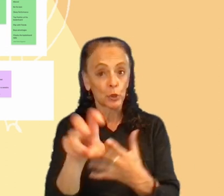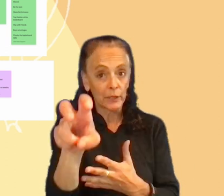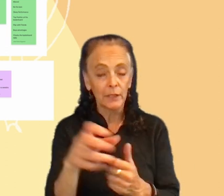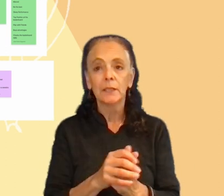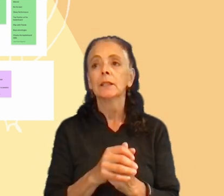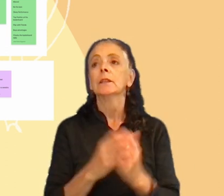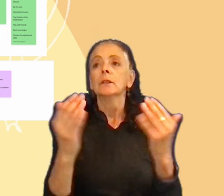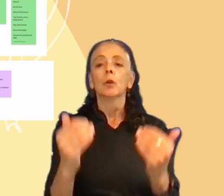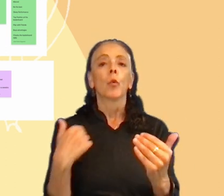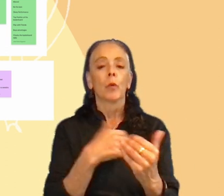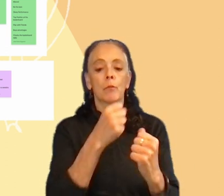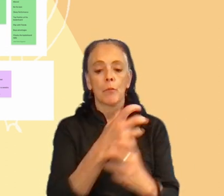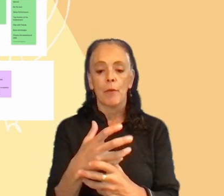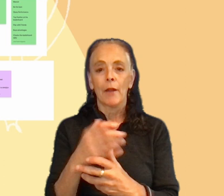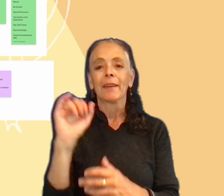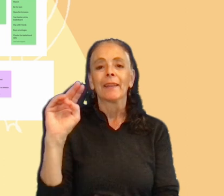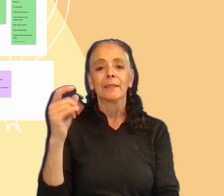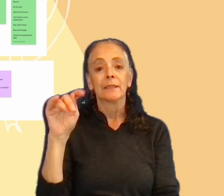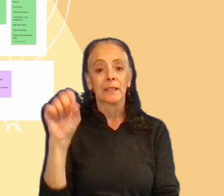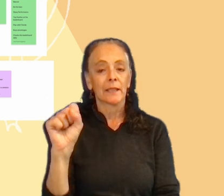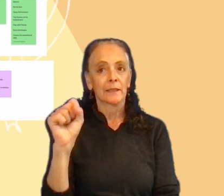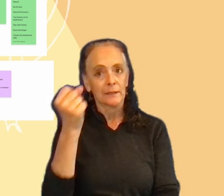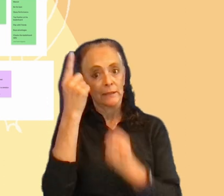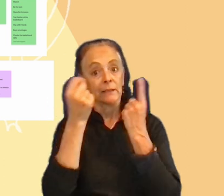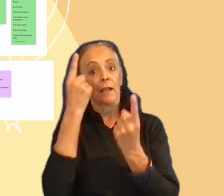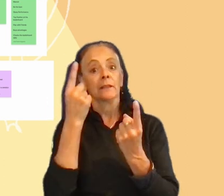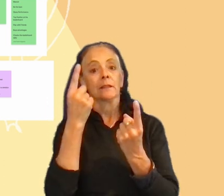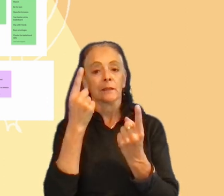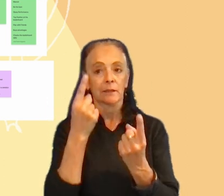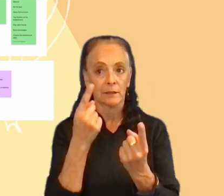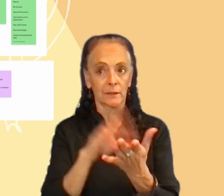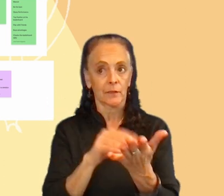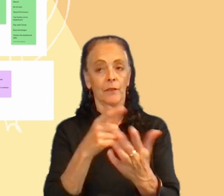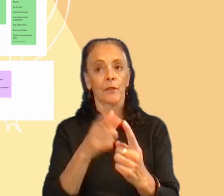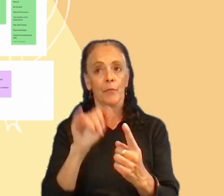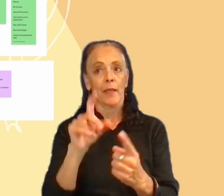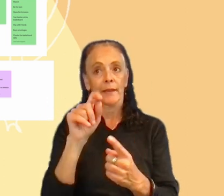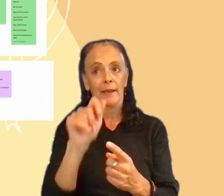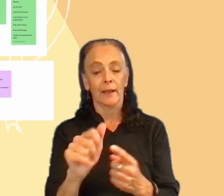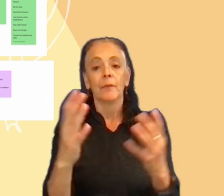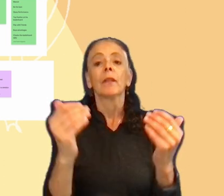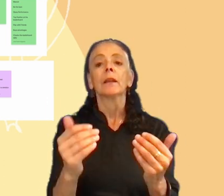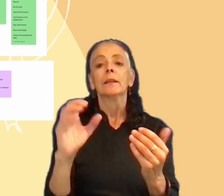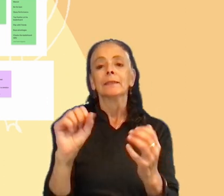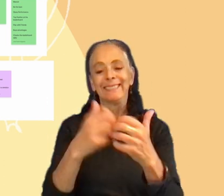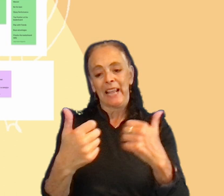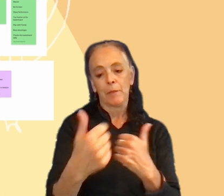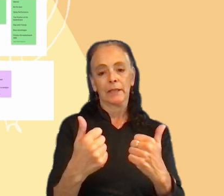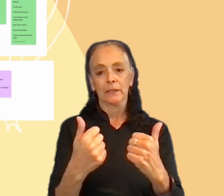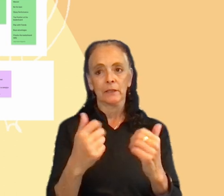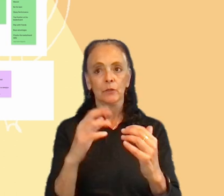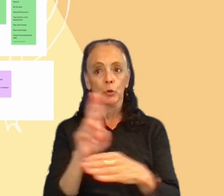we prepared insights based on these data uh segmented the the users and created the